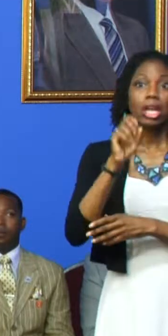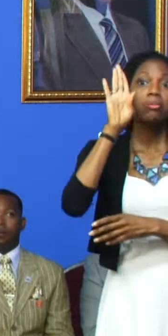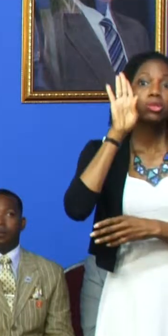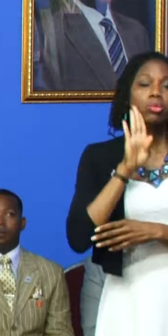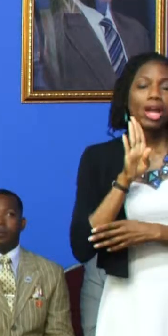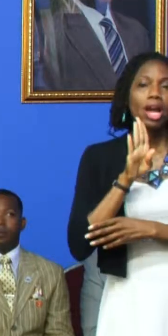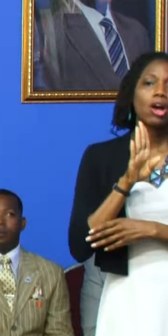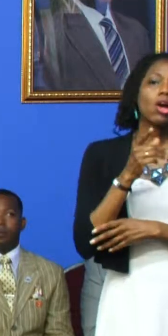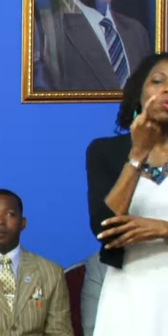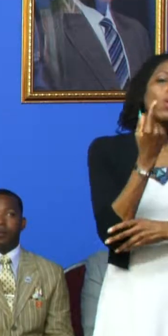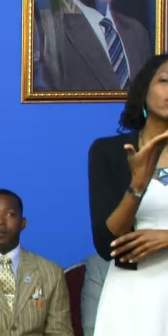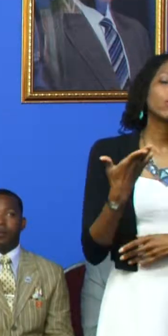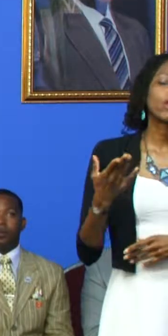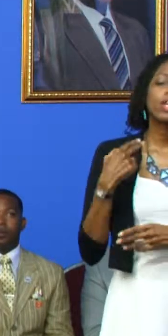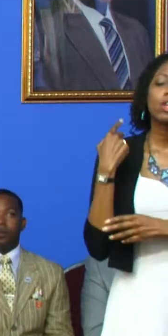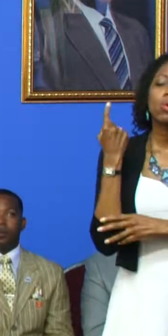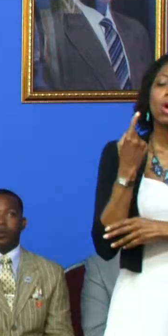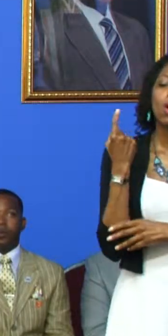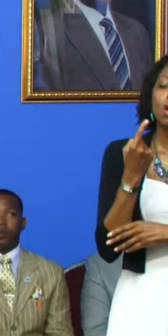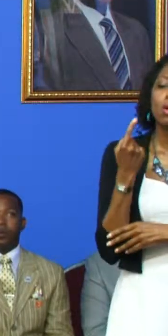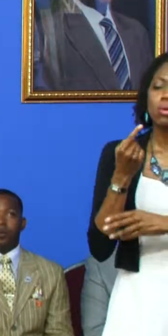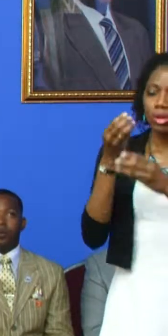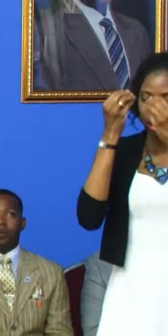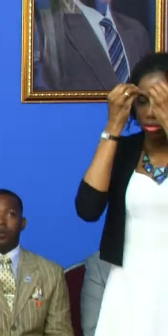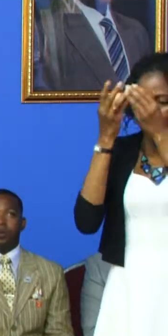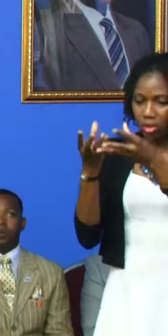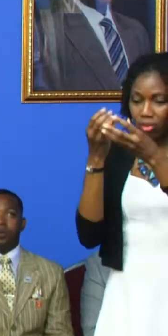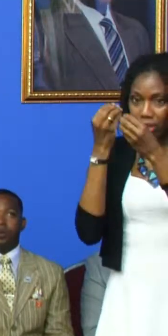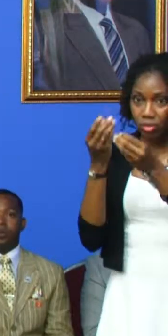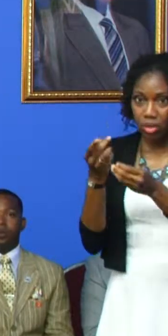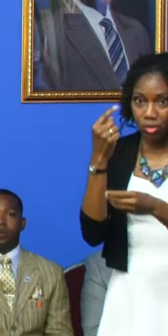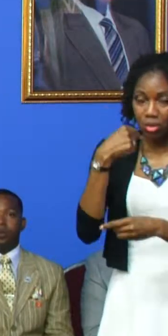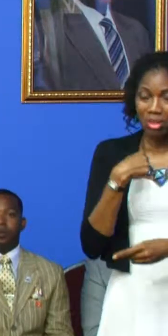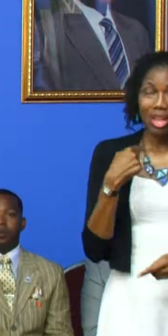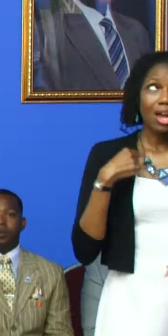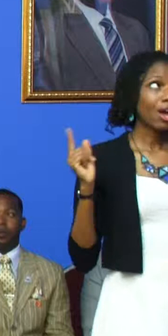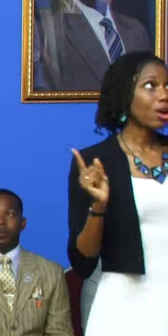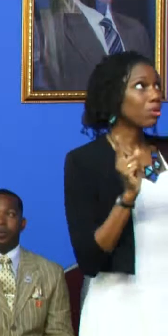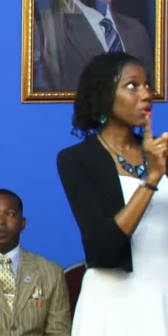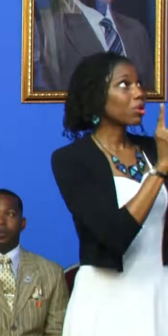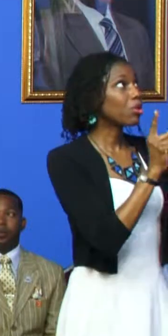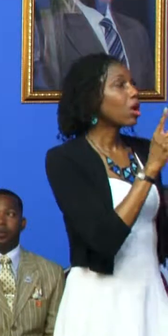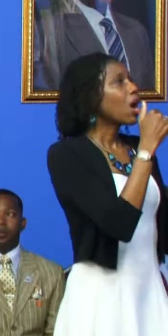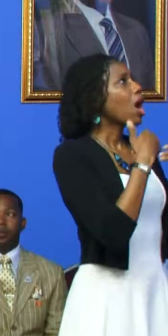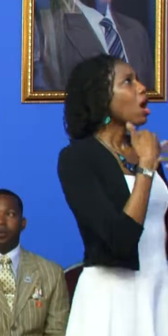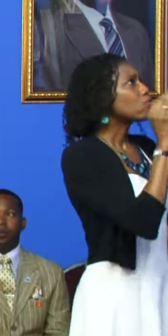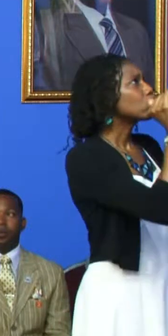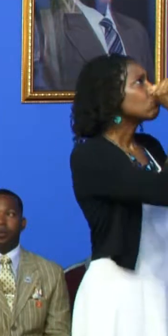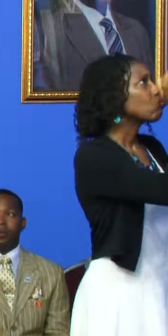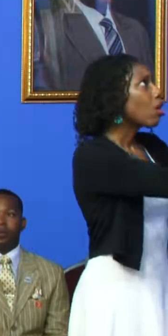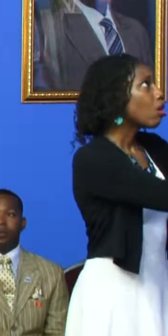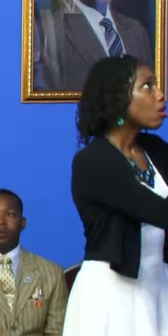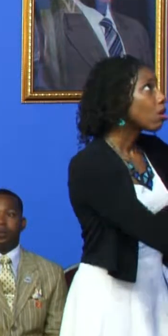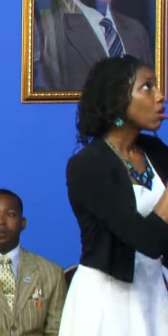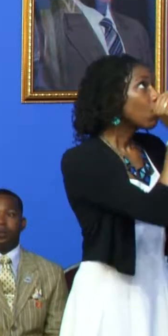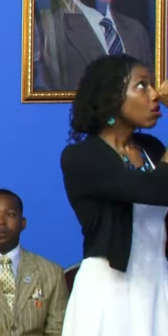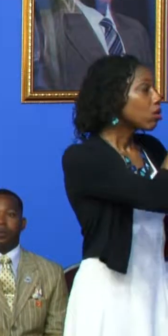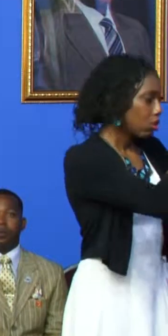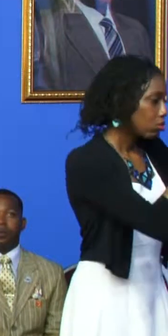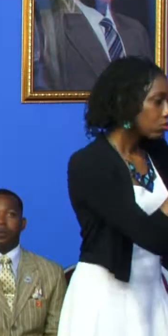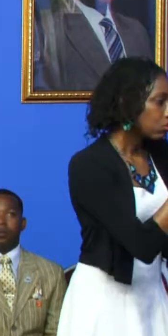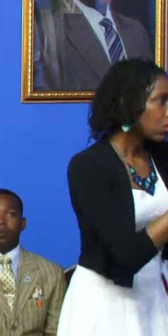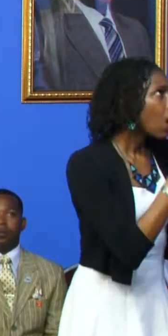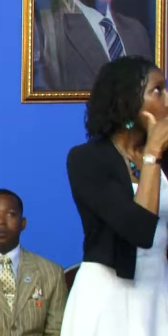would always tell me, I would come to him, Mr. Brown, A, B, C, D. Mr. Brown, I heard this.